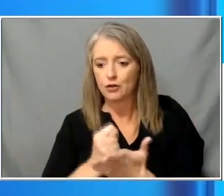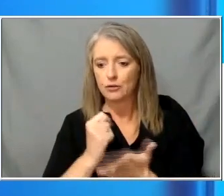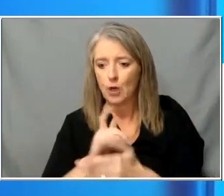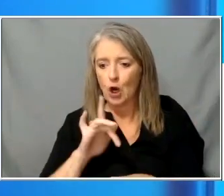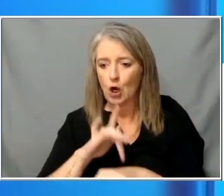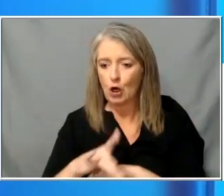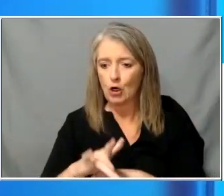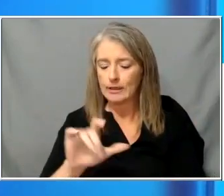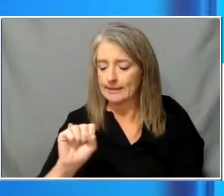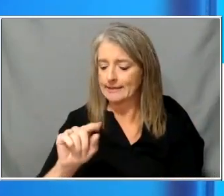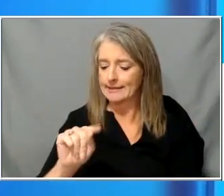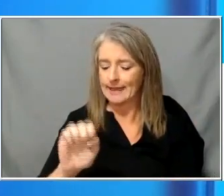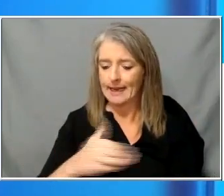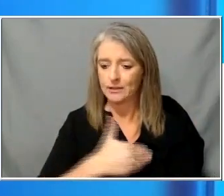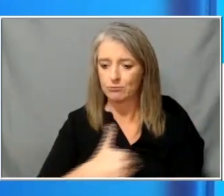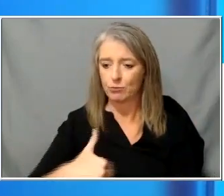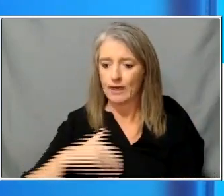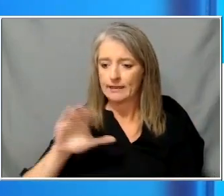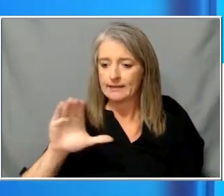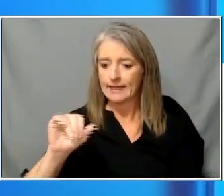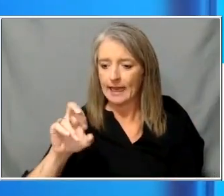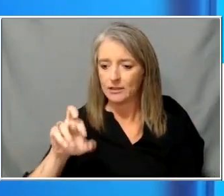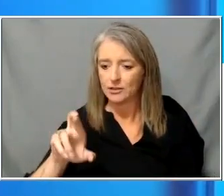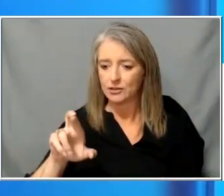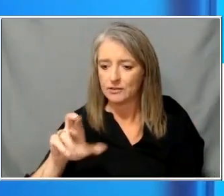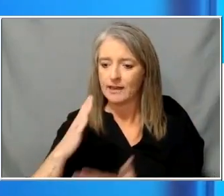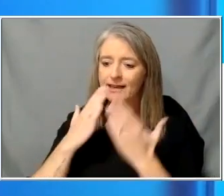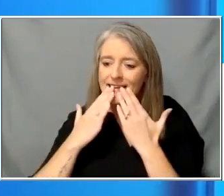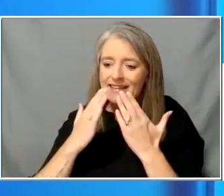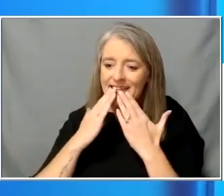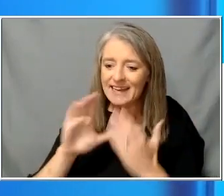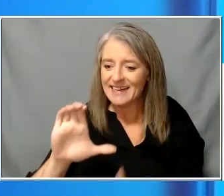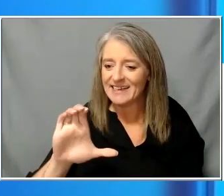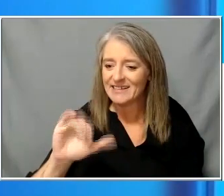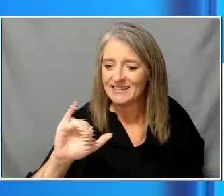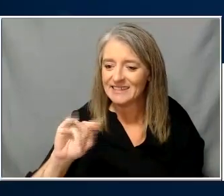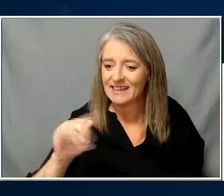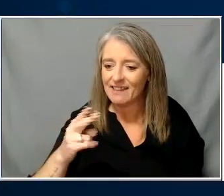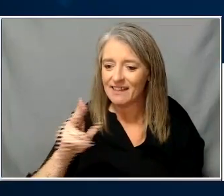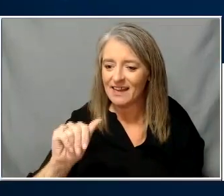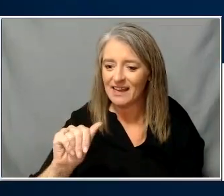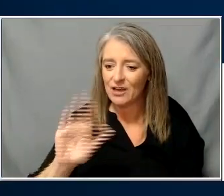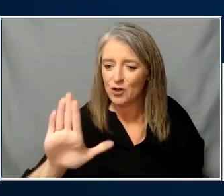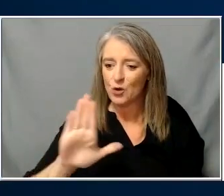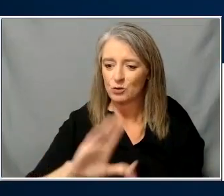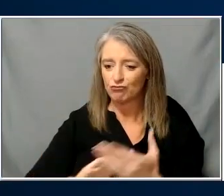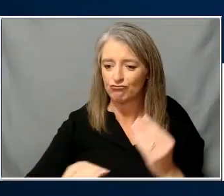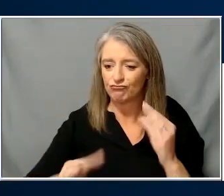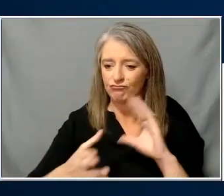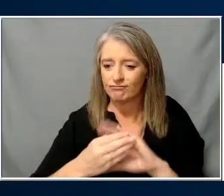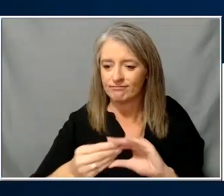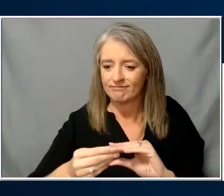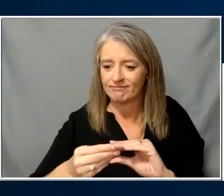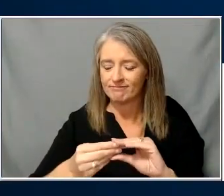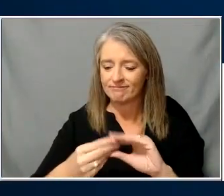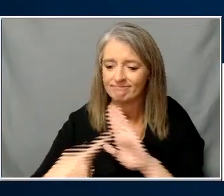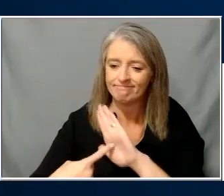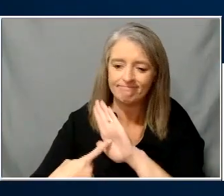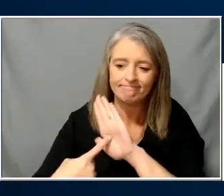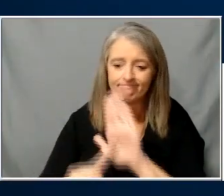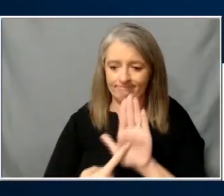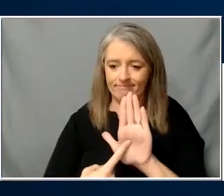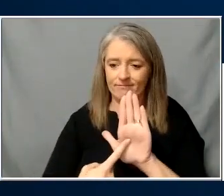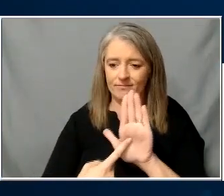breast cancer. I just want to say thank you, Cynthia. Your story highlights